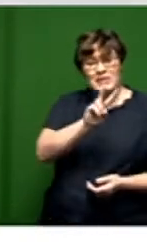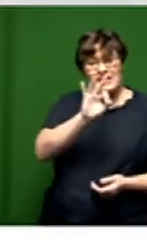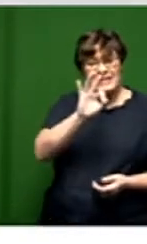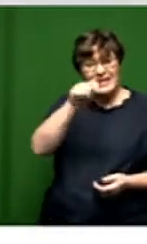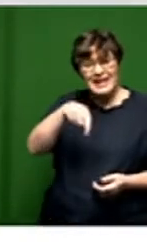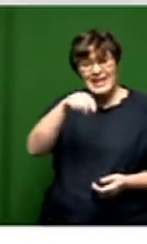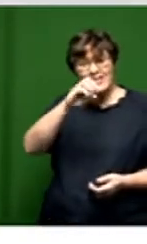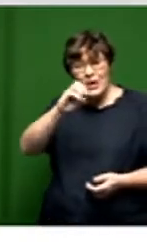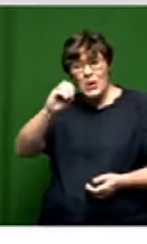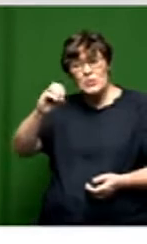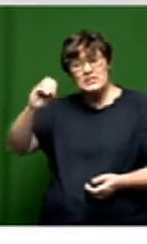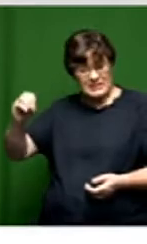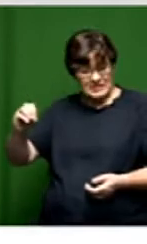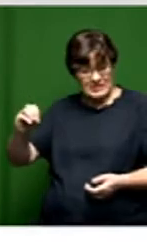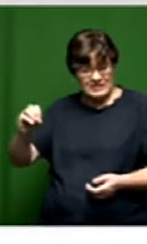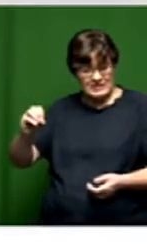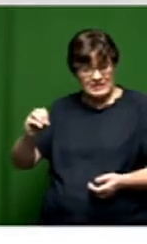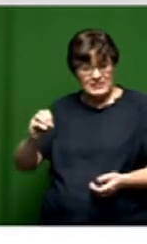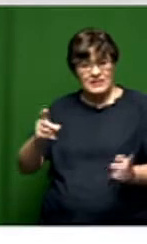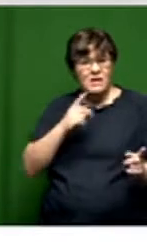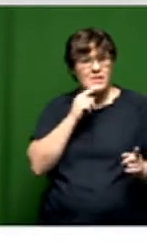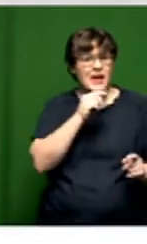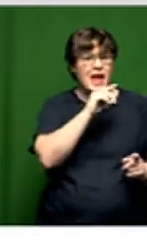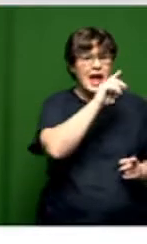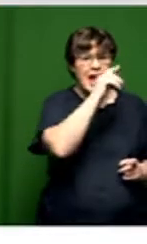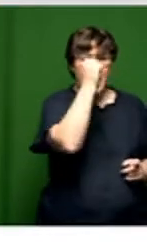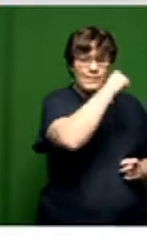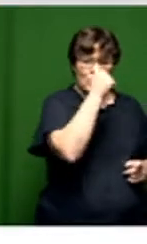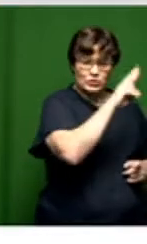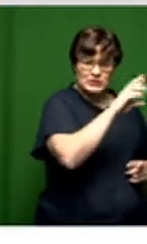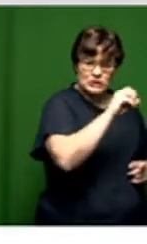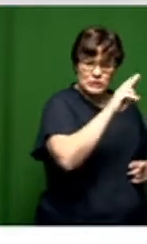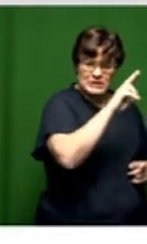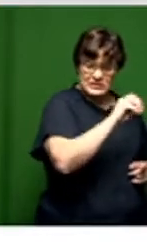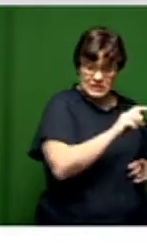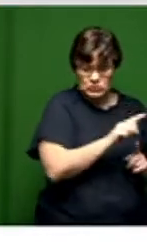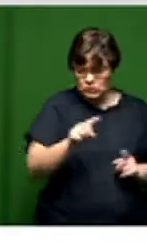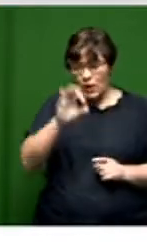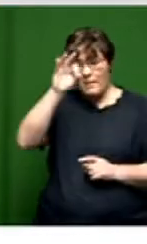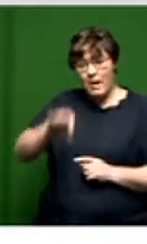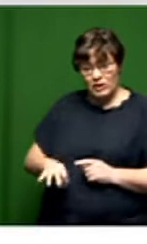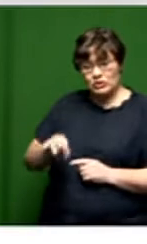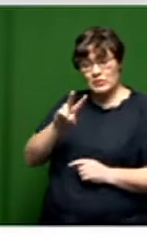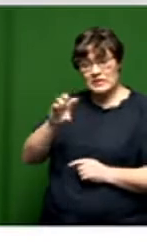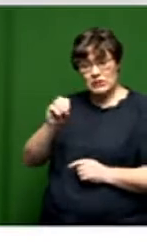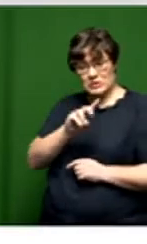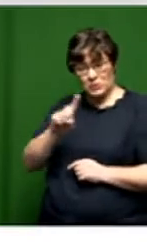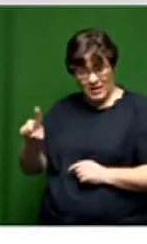23,000 teenage pregnancies between, April 2020 and March 2021.